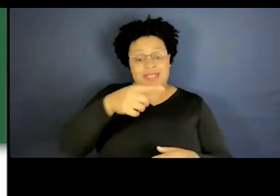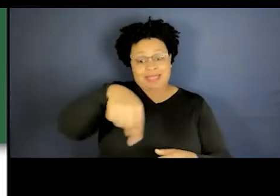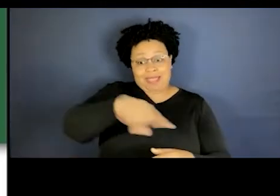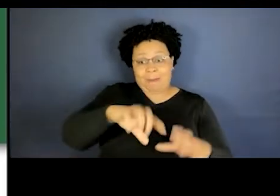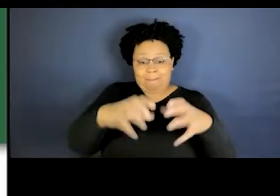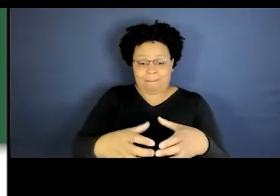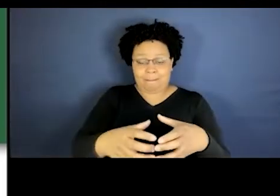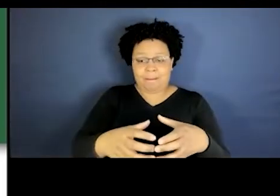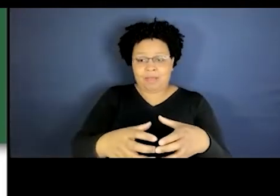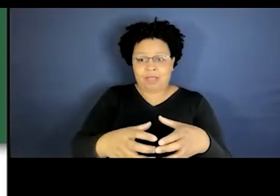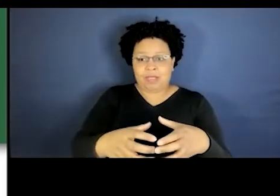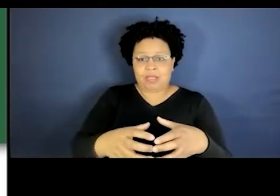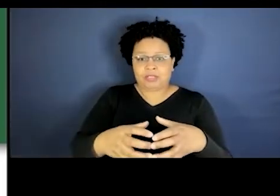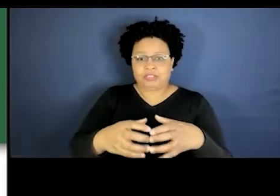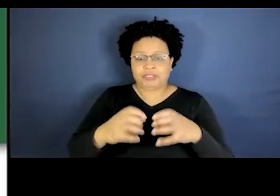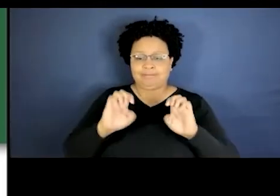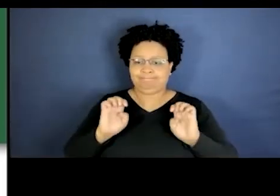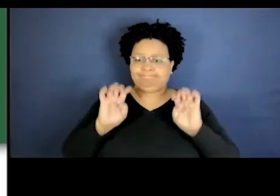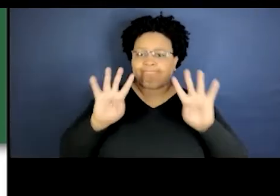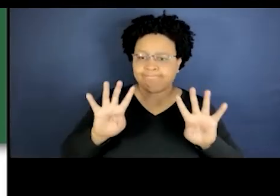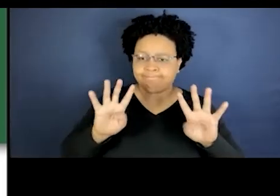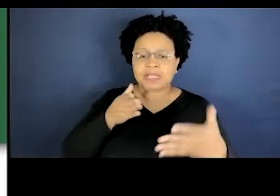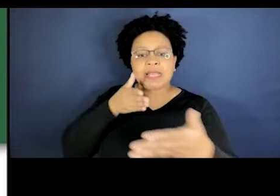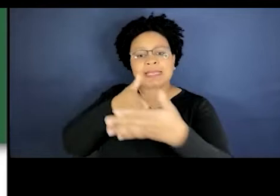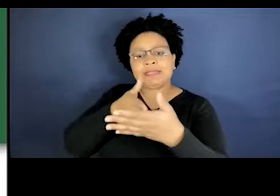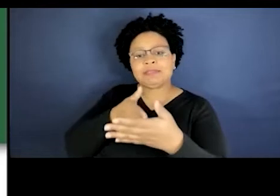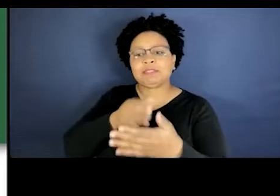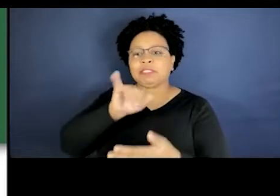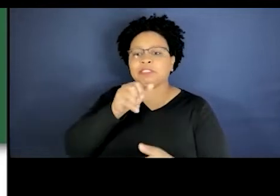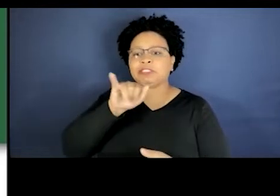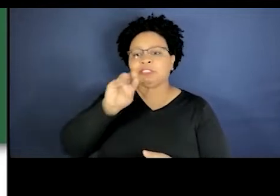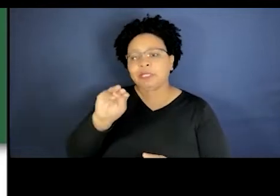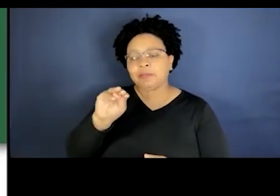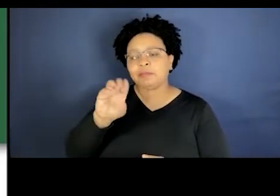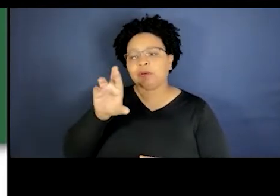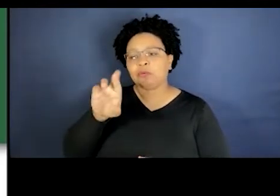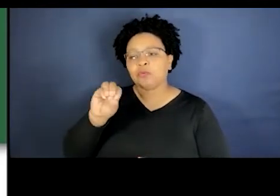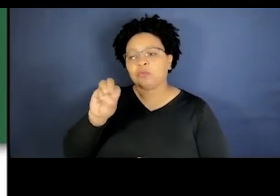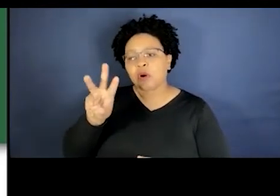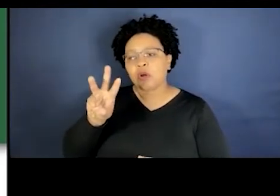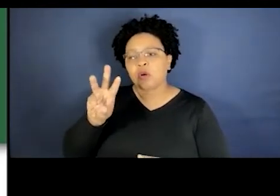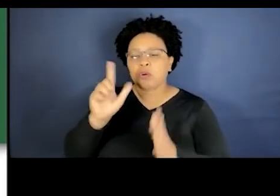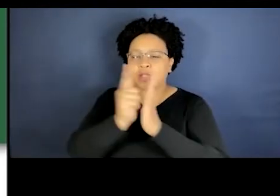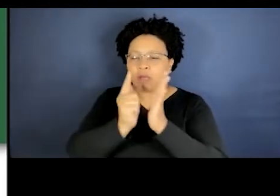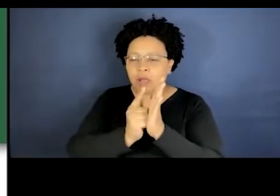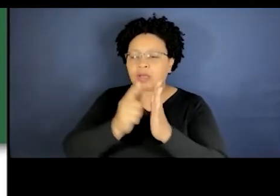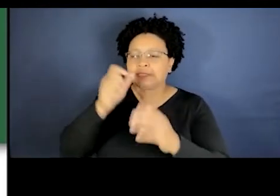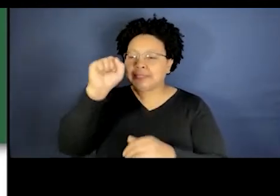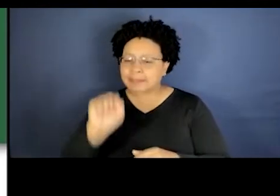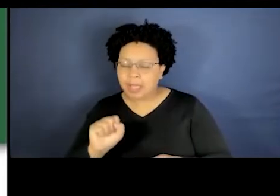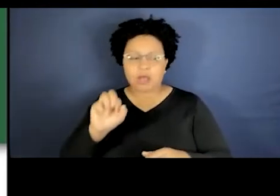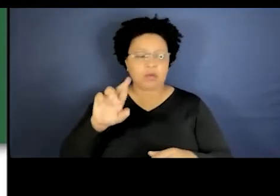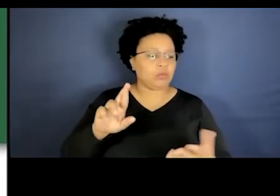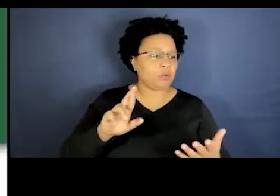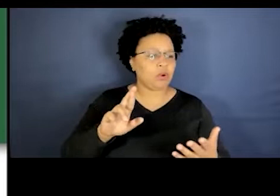against, Jim Crow laws in the South, or being discriminated from being able to have entrance into school or places